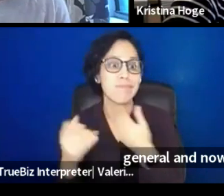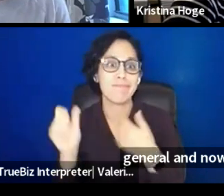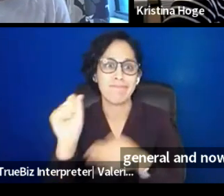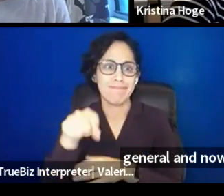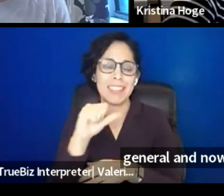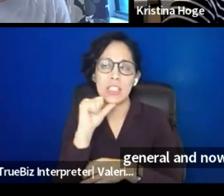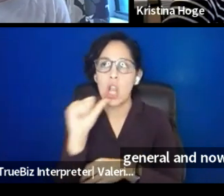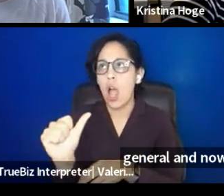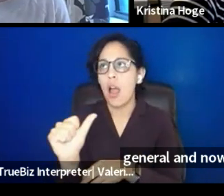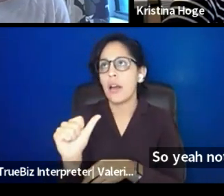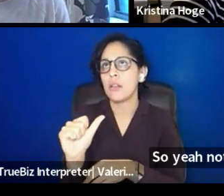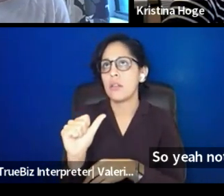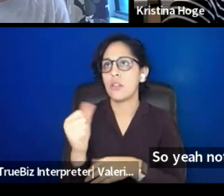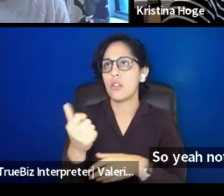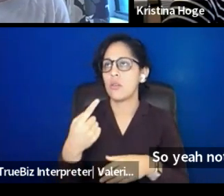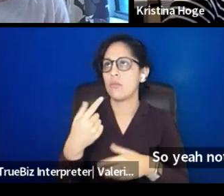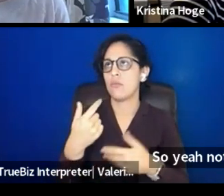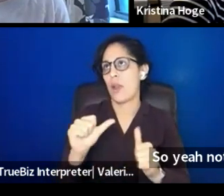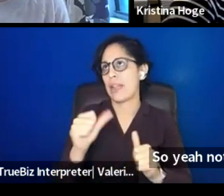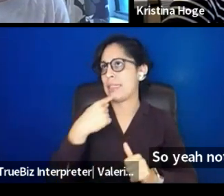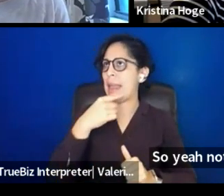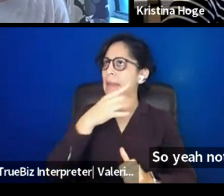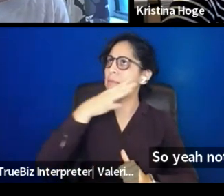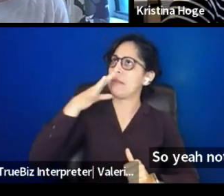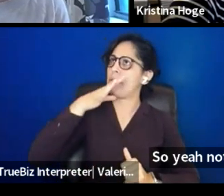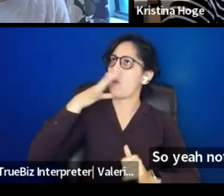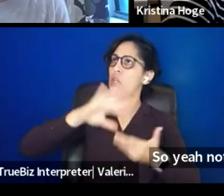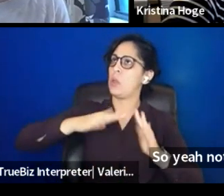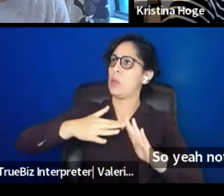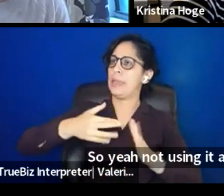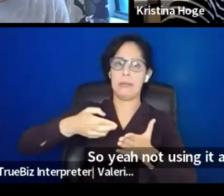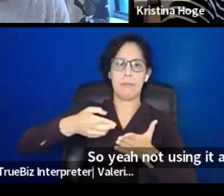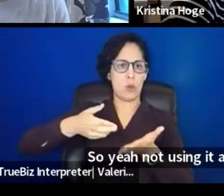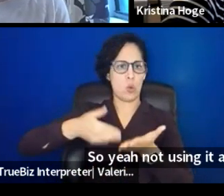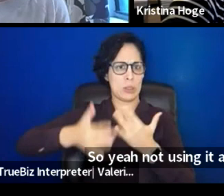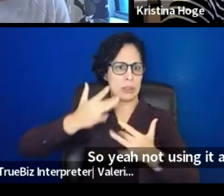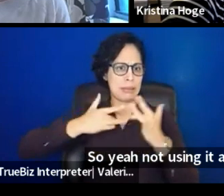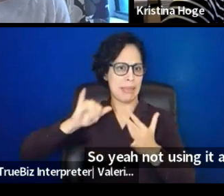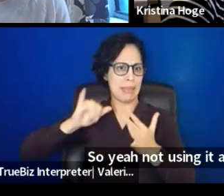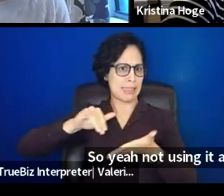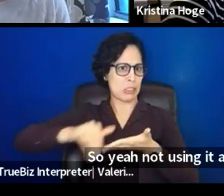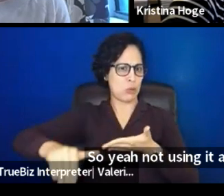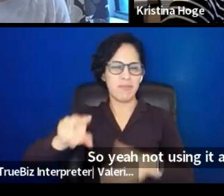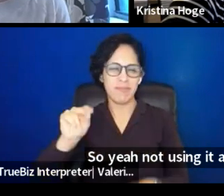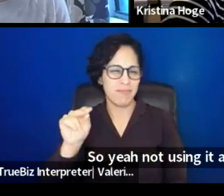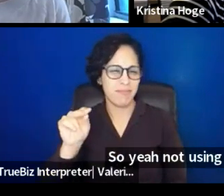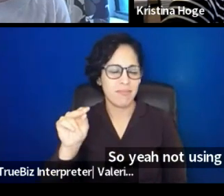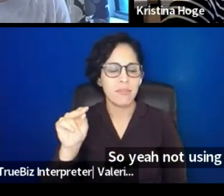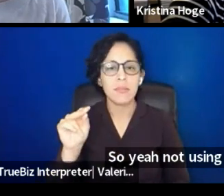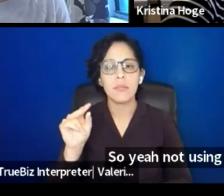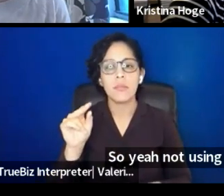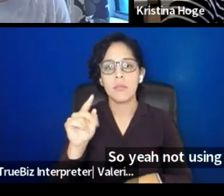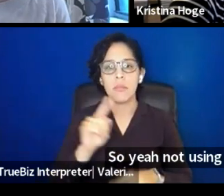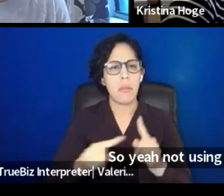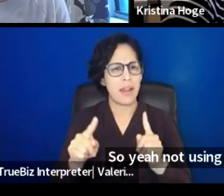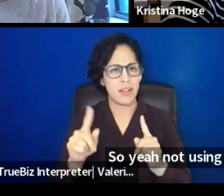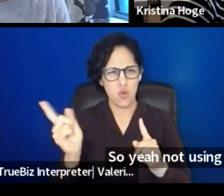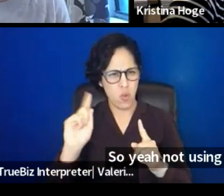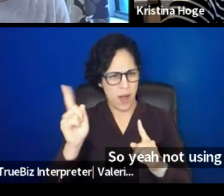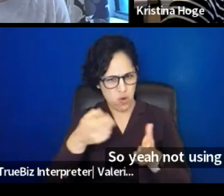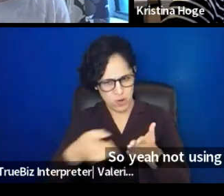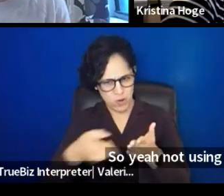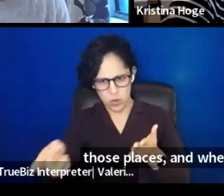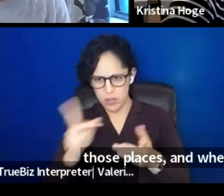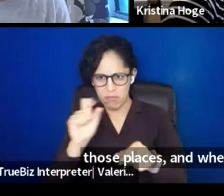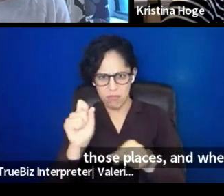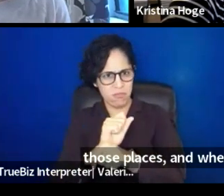it as an excuse, but trying to find those places and where they exist and good resources